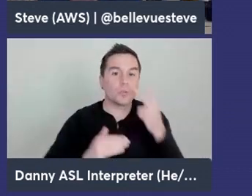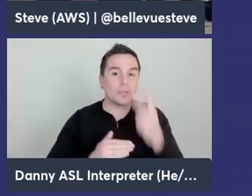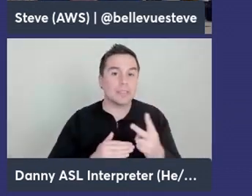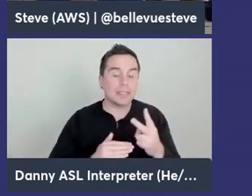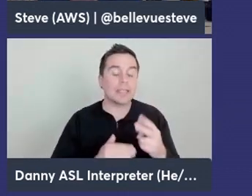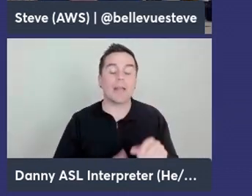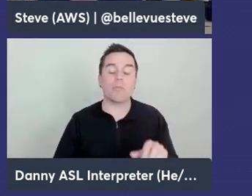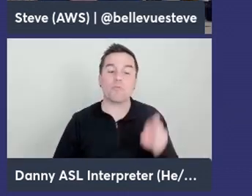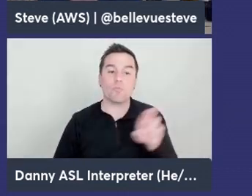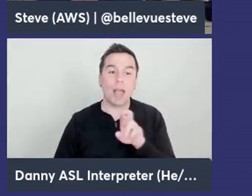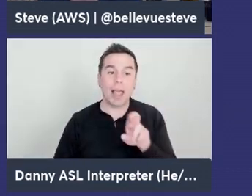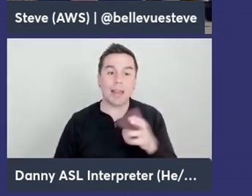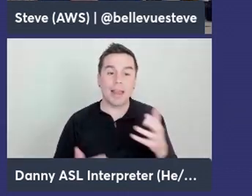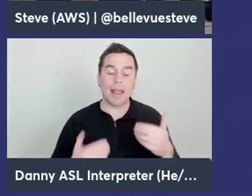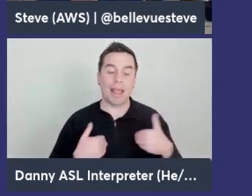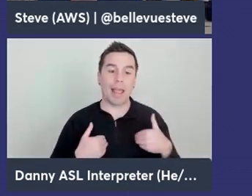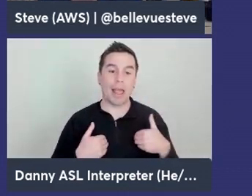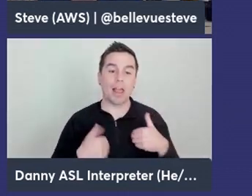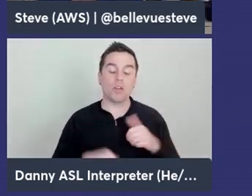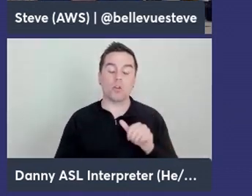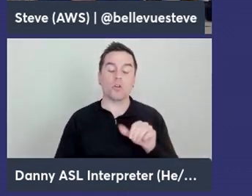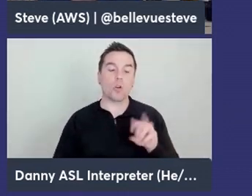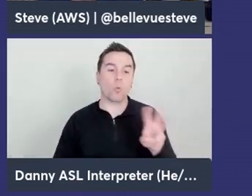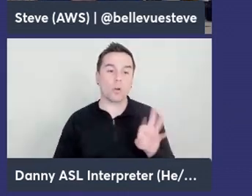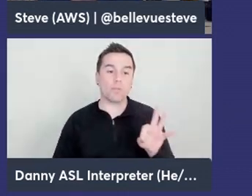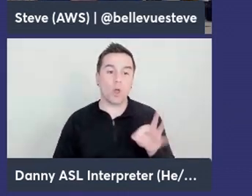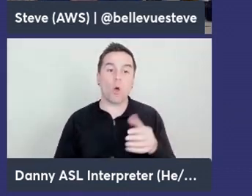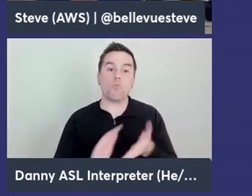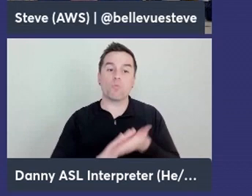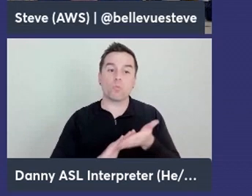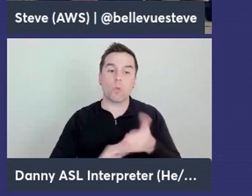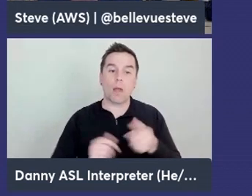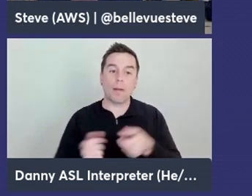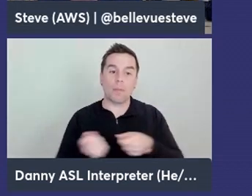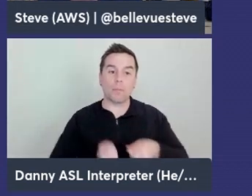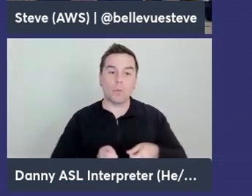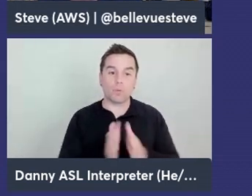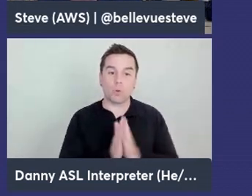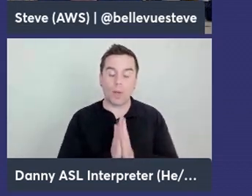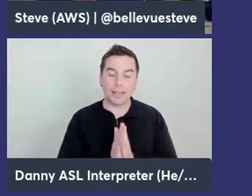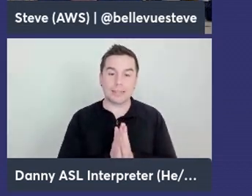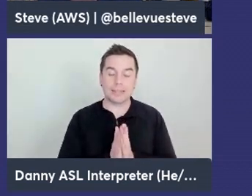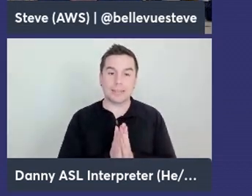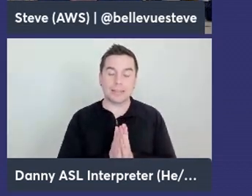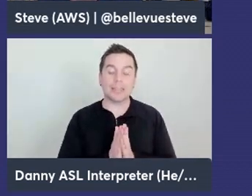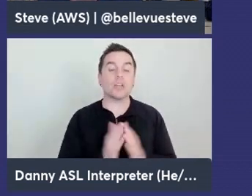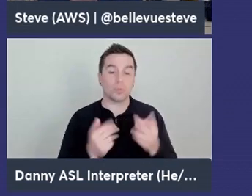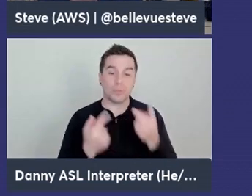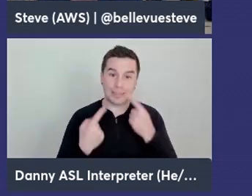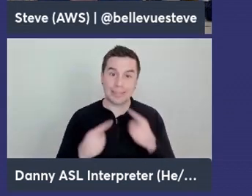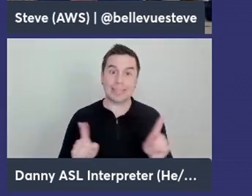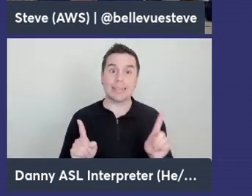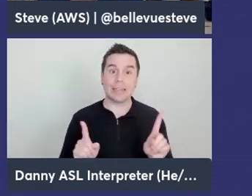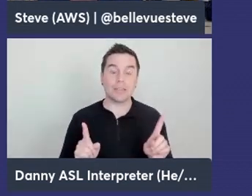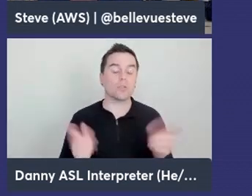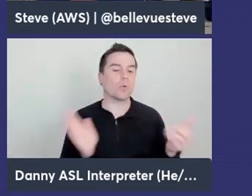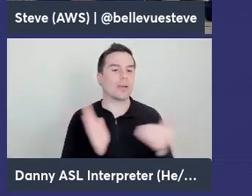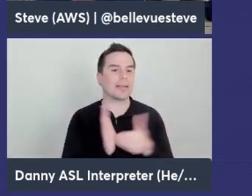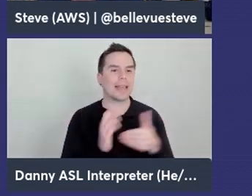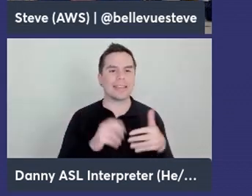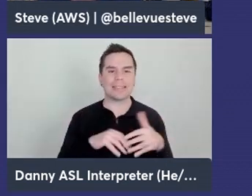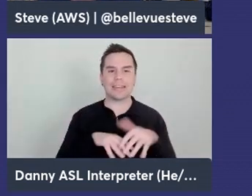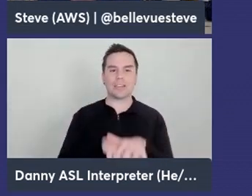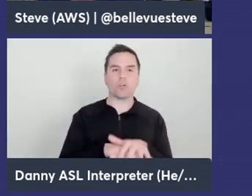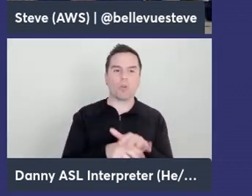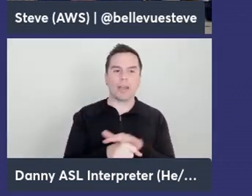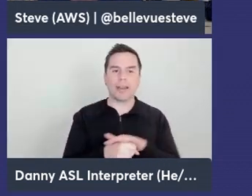workflow run on the pull request because that existed. And we can see it succeeded. So again, it's like an integrated area. I can see what's happening.